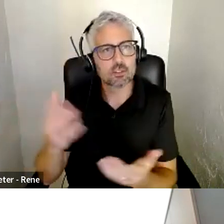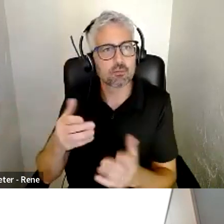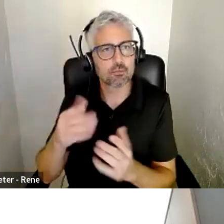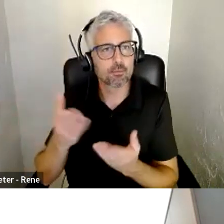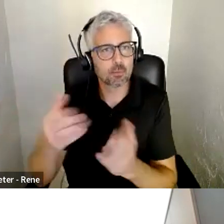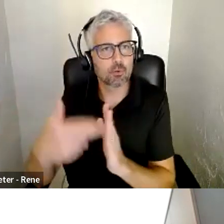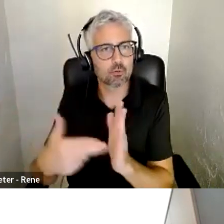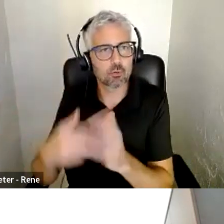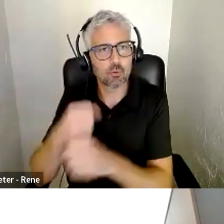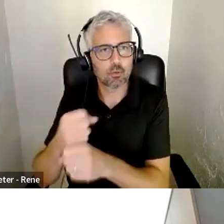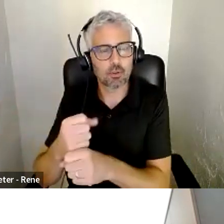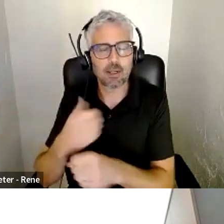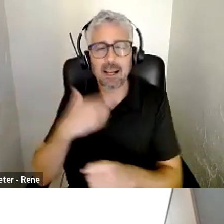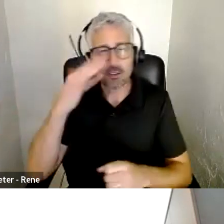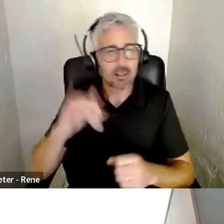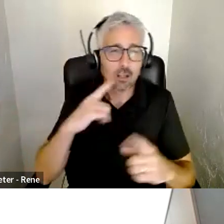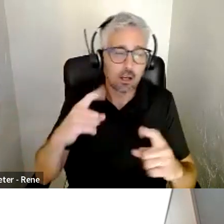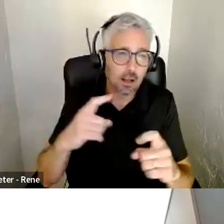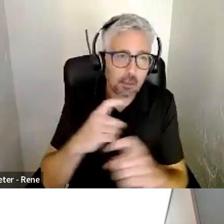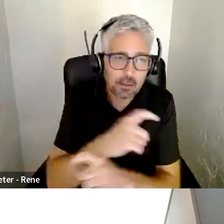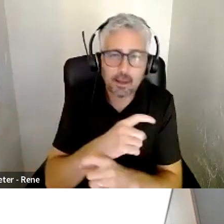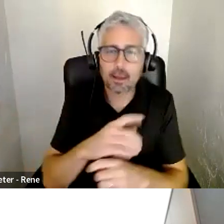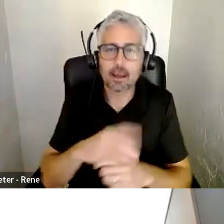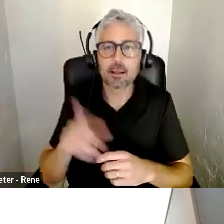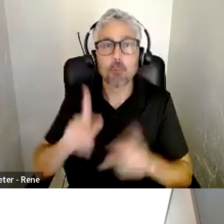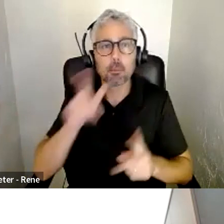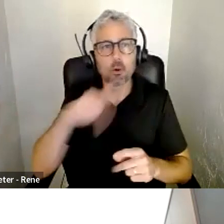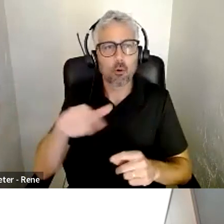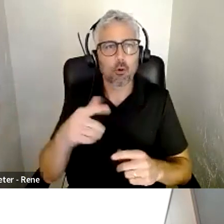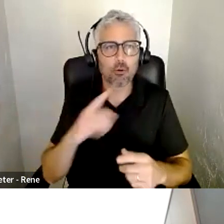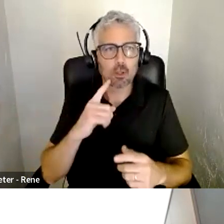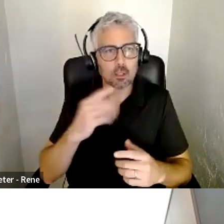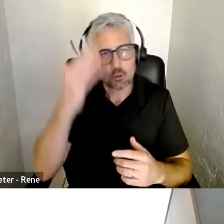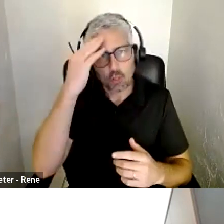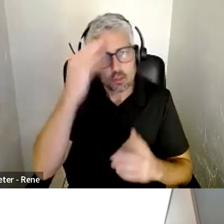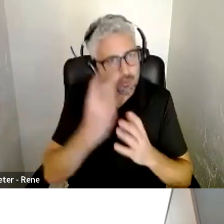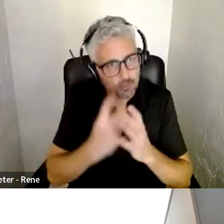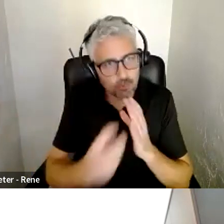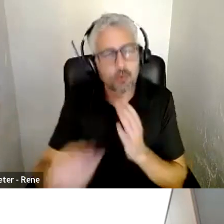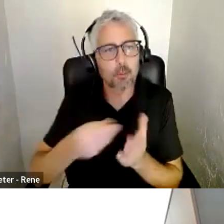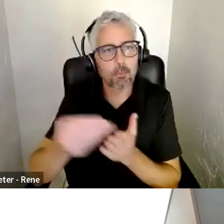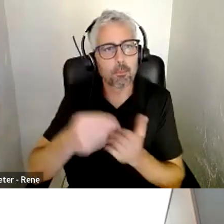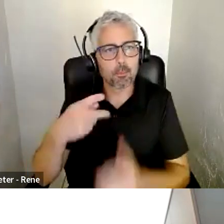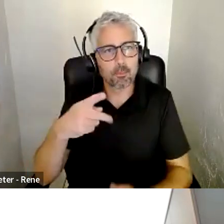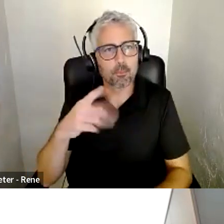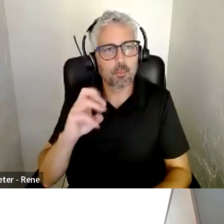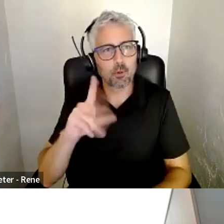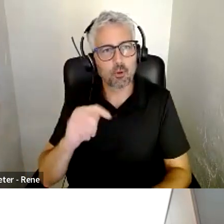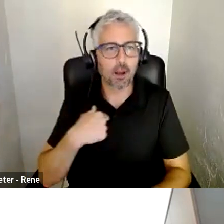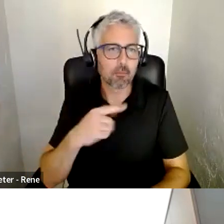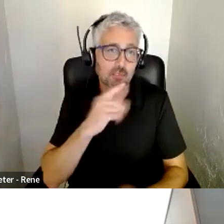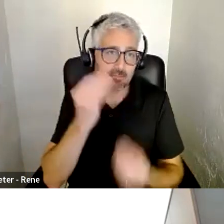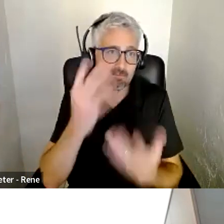I know this is a little arcane for those of us that are procurement nerds. That's where I'm coming from. I've got my procurement nerd hat